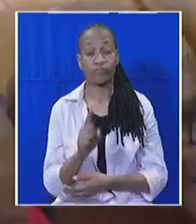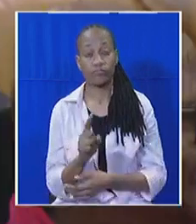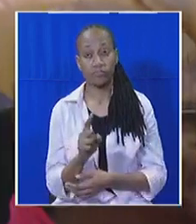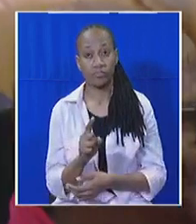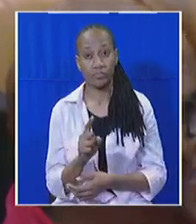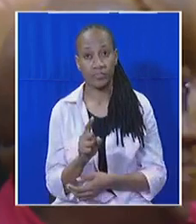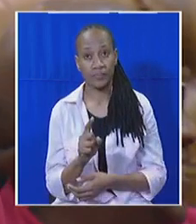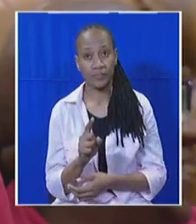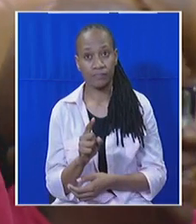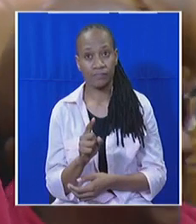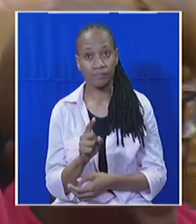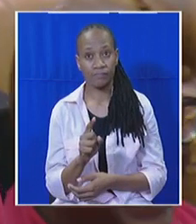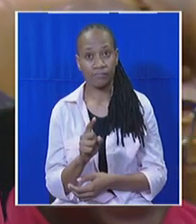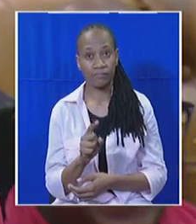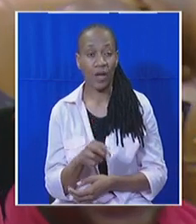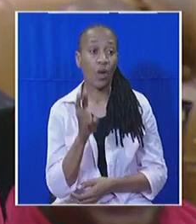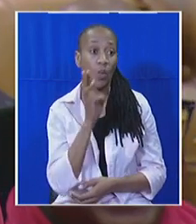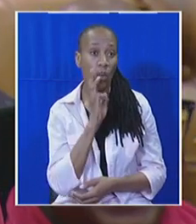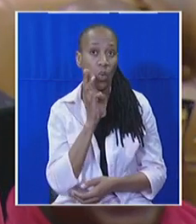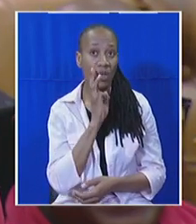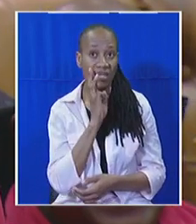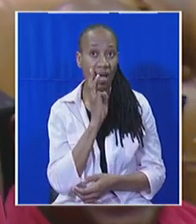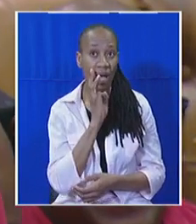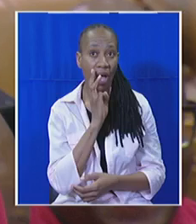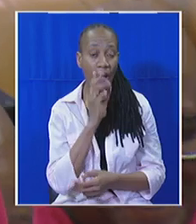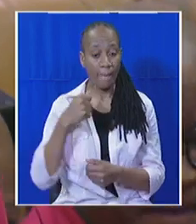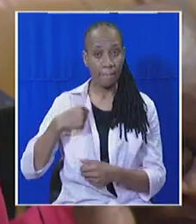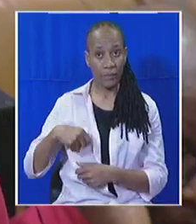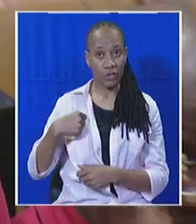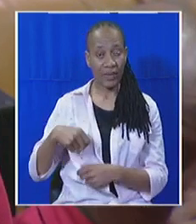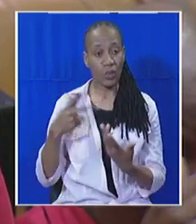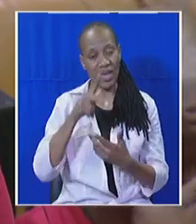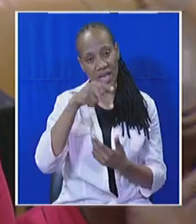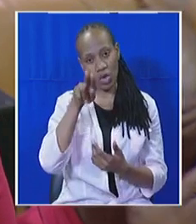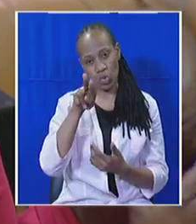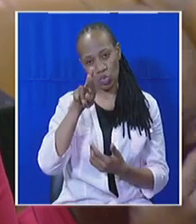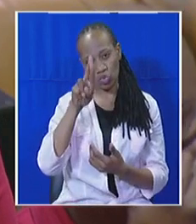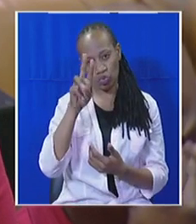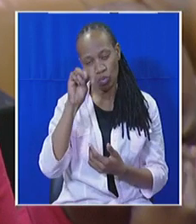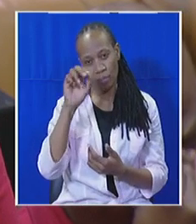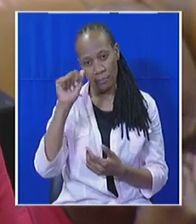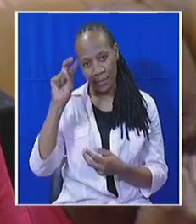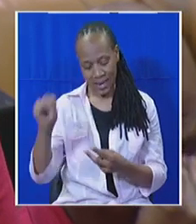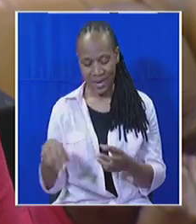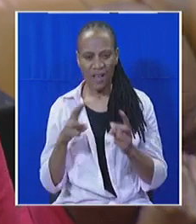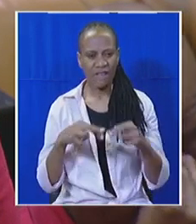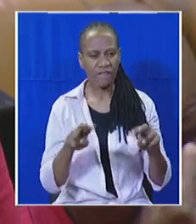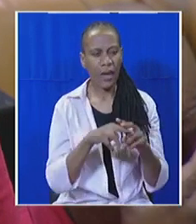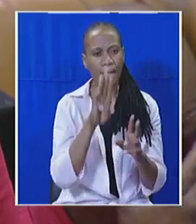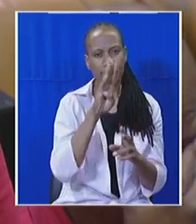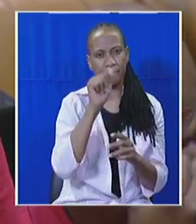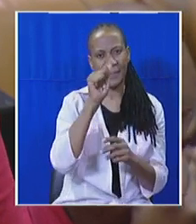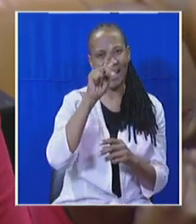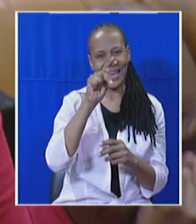notes the shortage of water in Khasekhonyana municipal area in Kuruman, particularly in the villages of Bankara